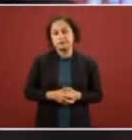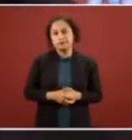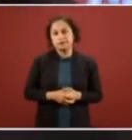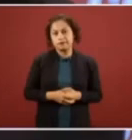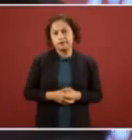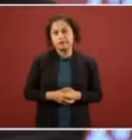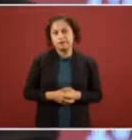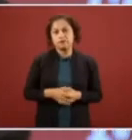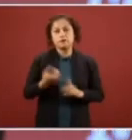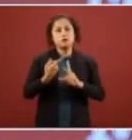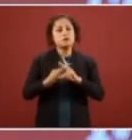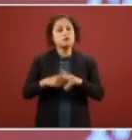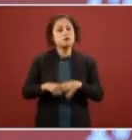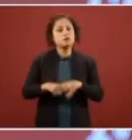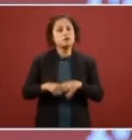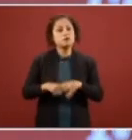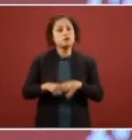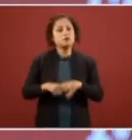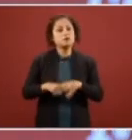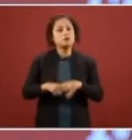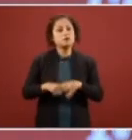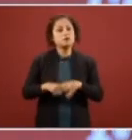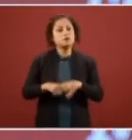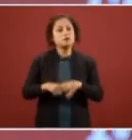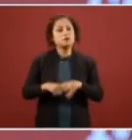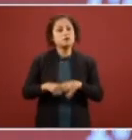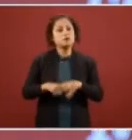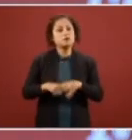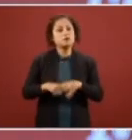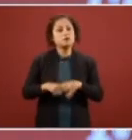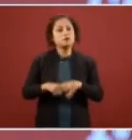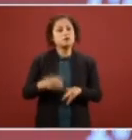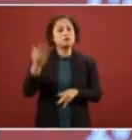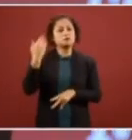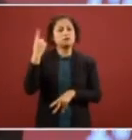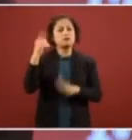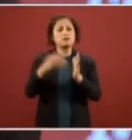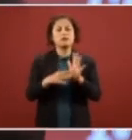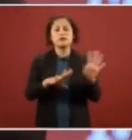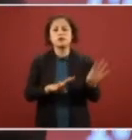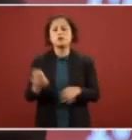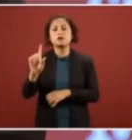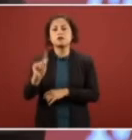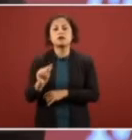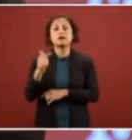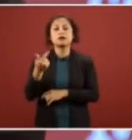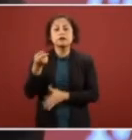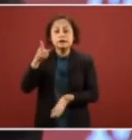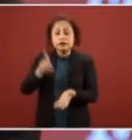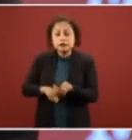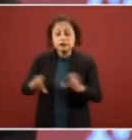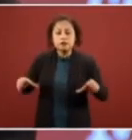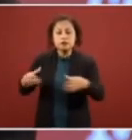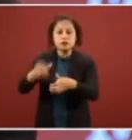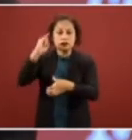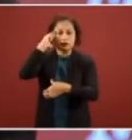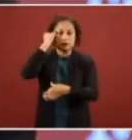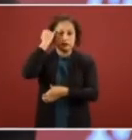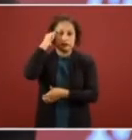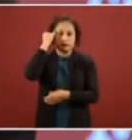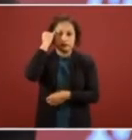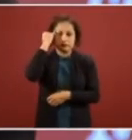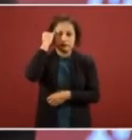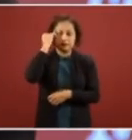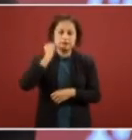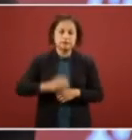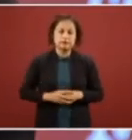Desde 1977. In 1977. En comunidades indígenas. In indigenous